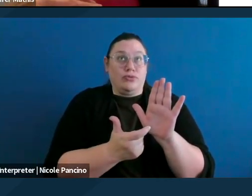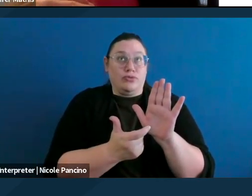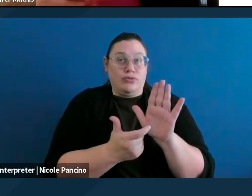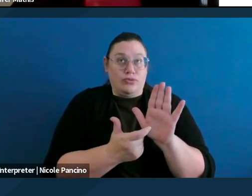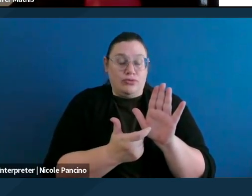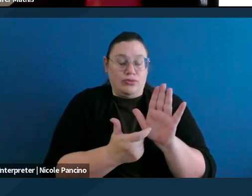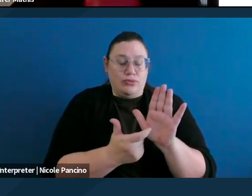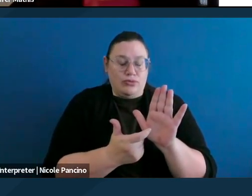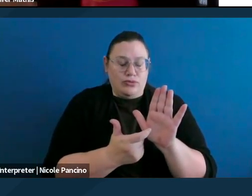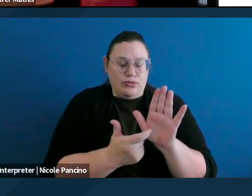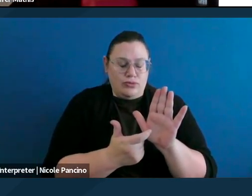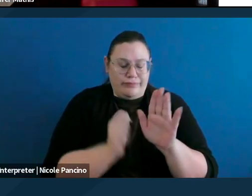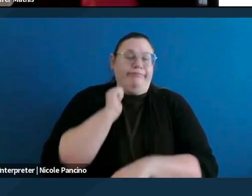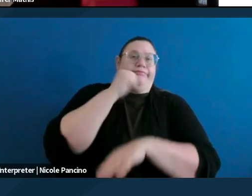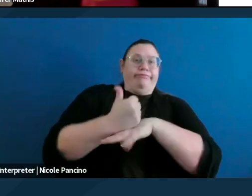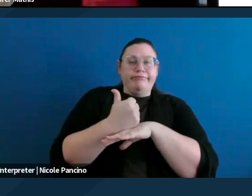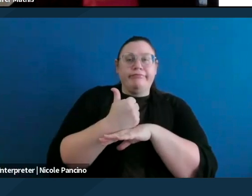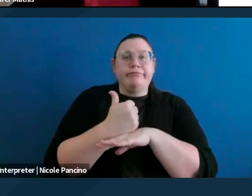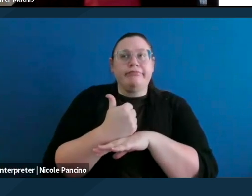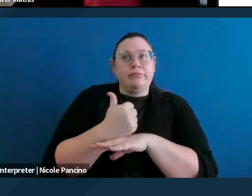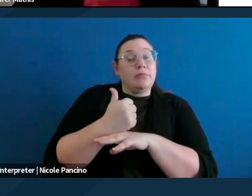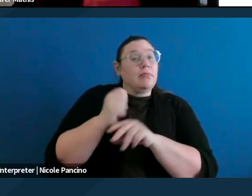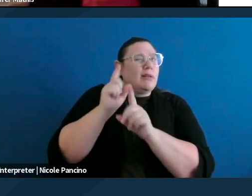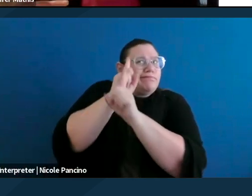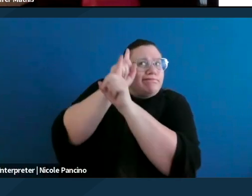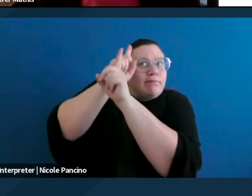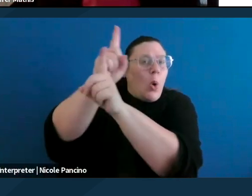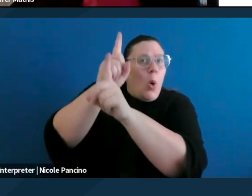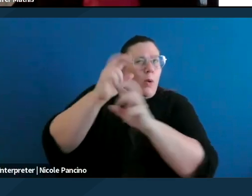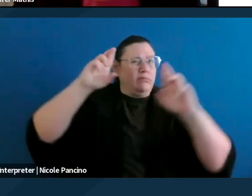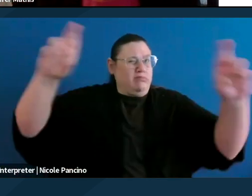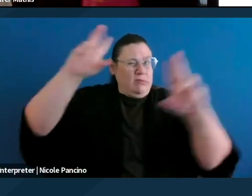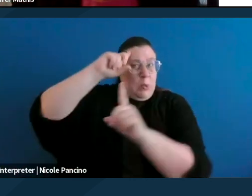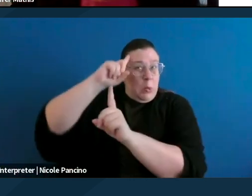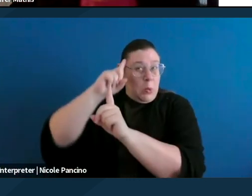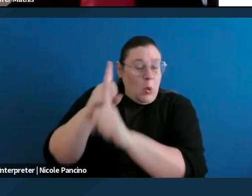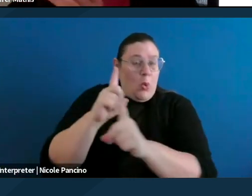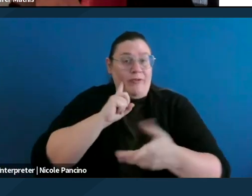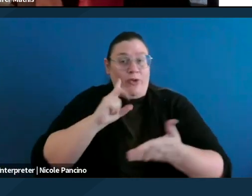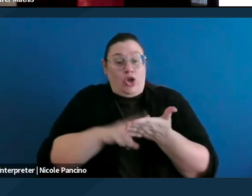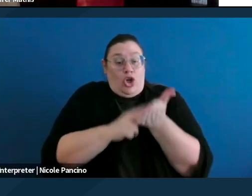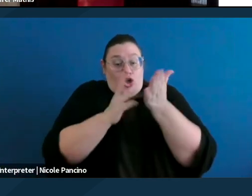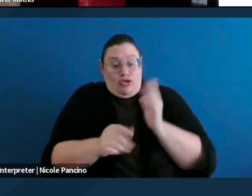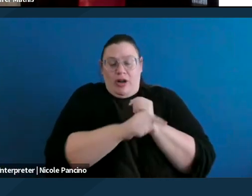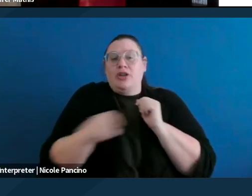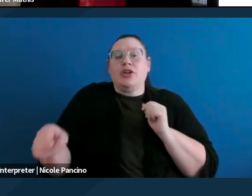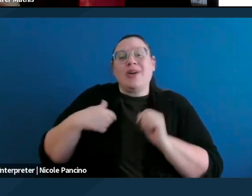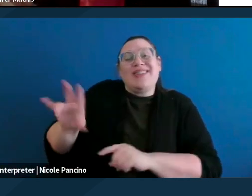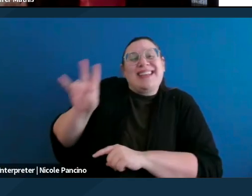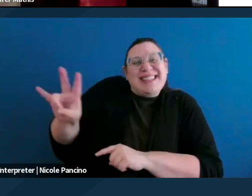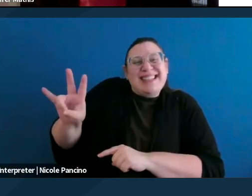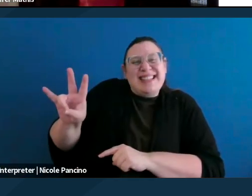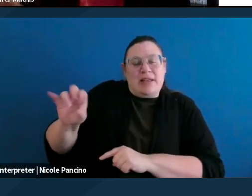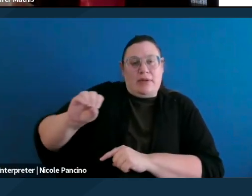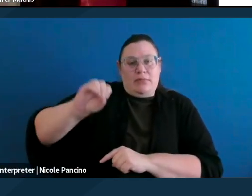or it imposes an aspirational goal for a contractor to have